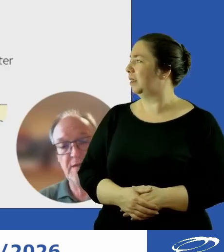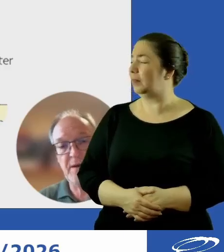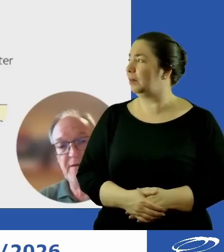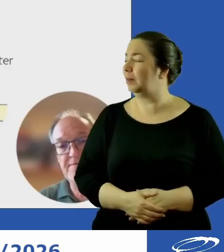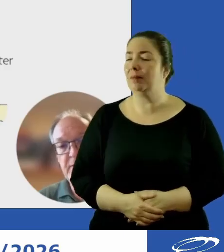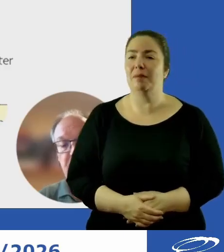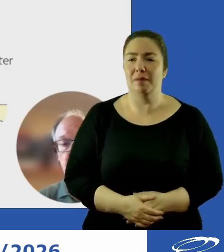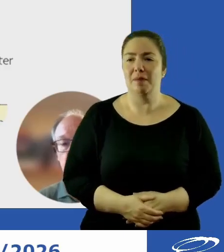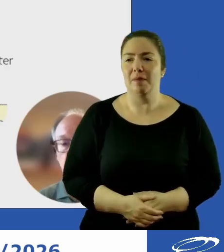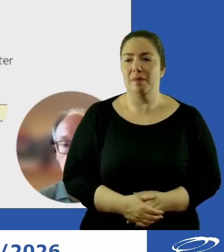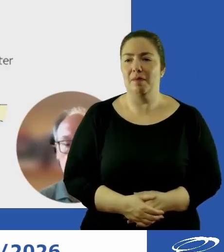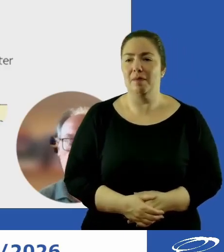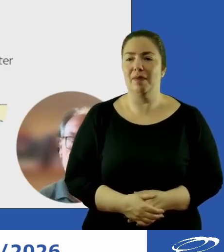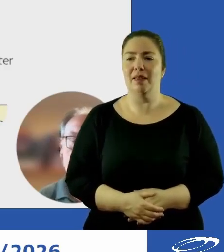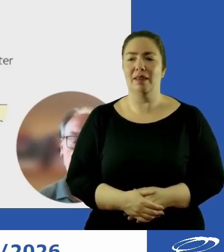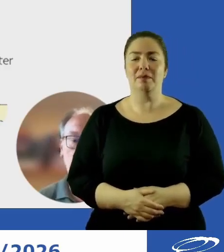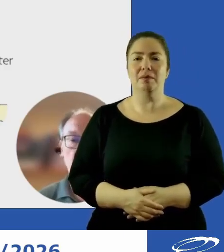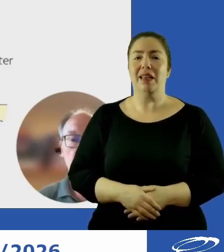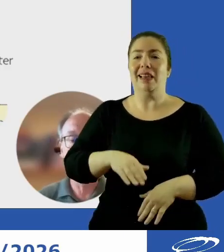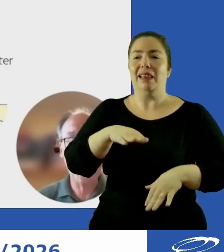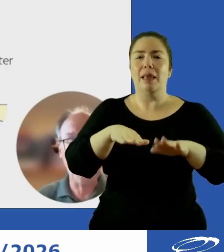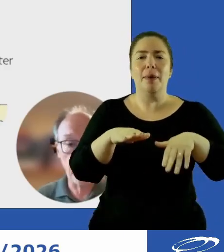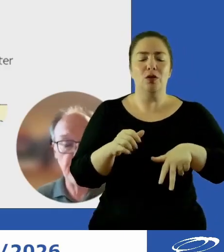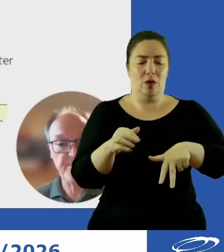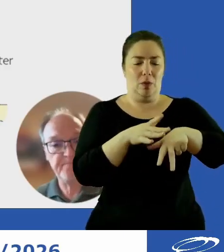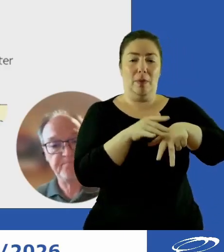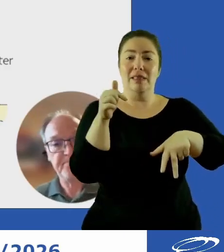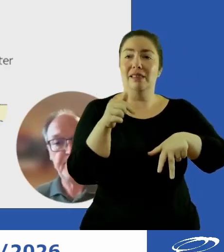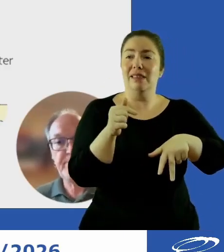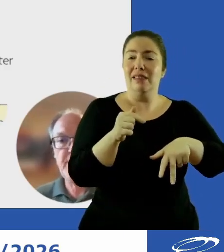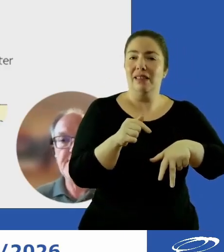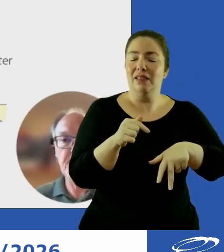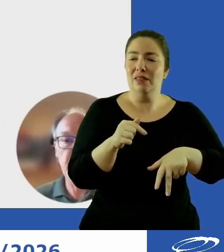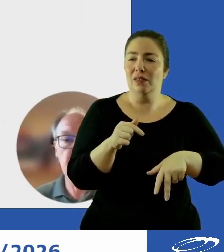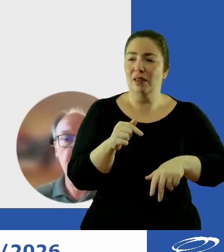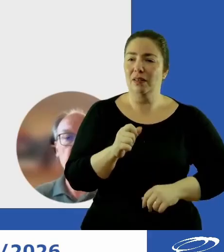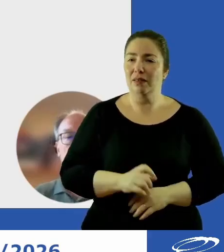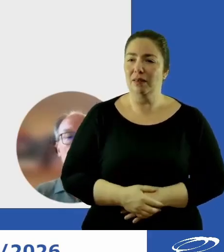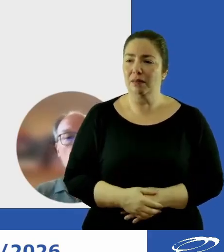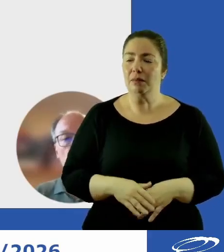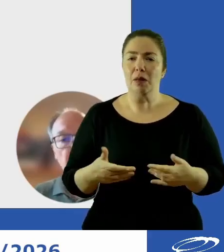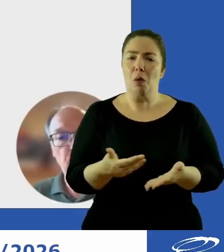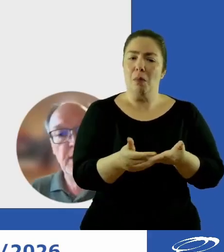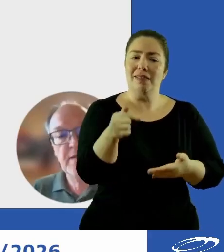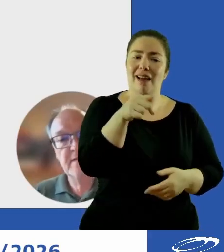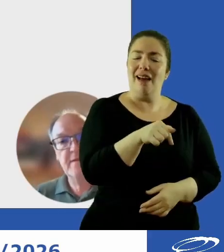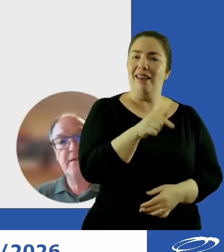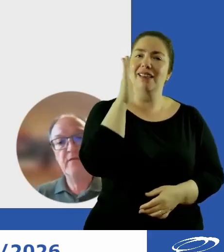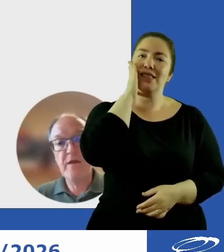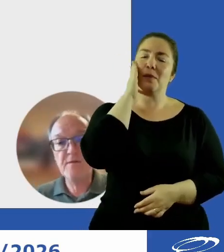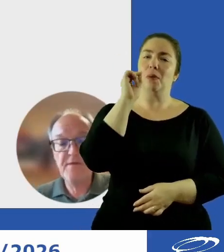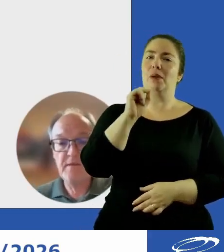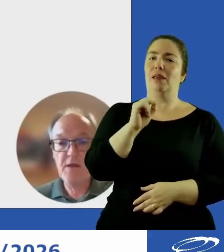the biofilm again, and the patient recurs. From here, what we know is,